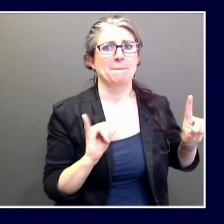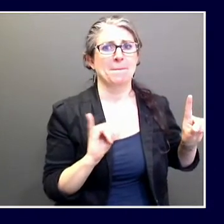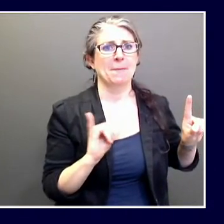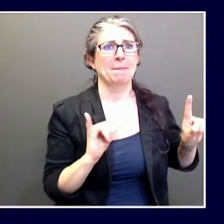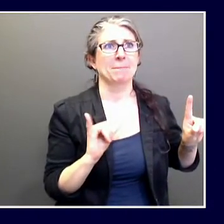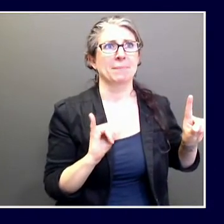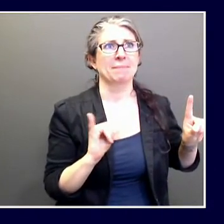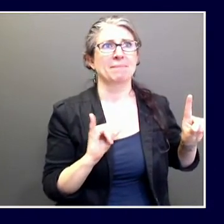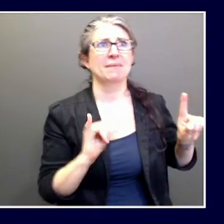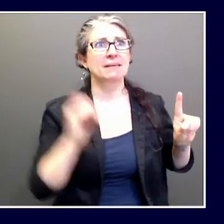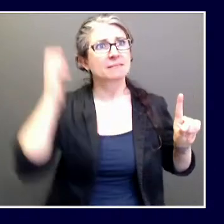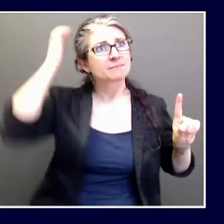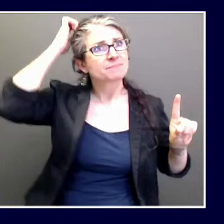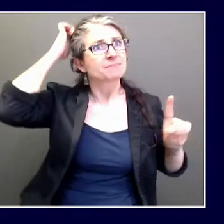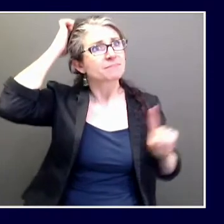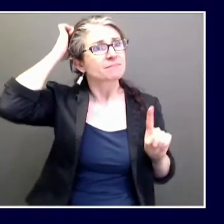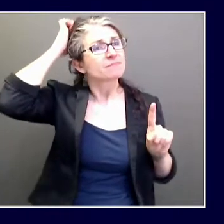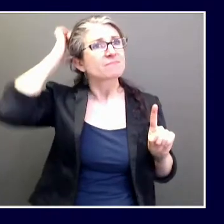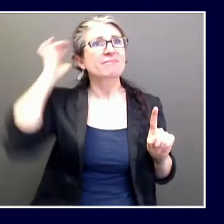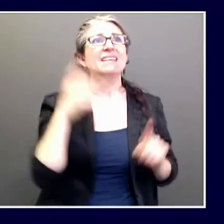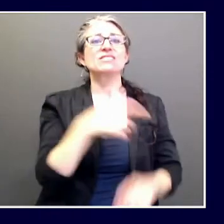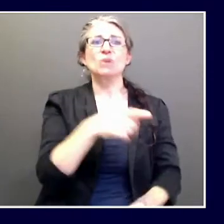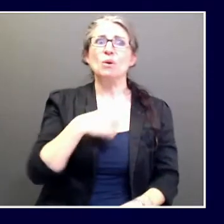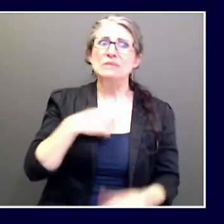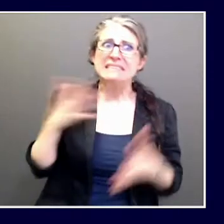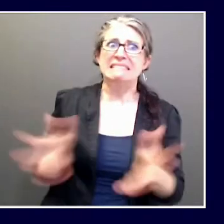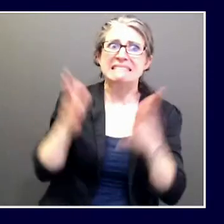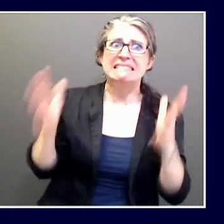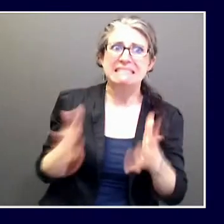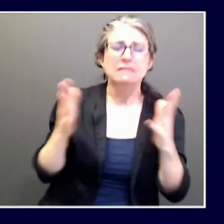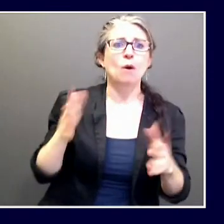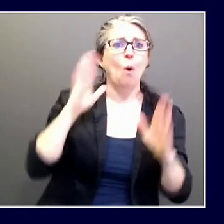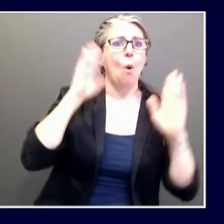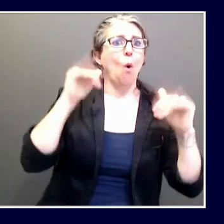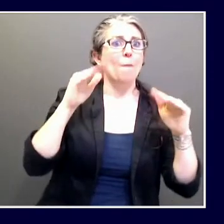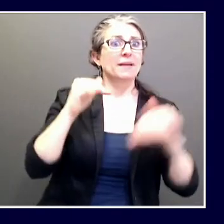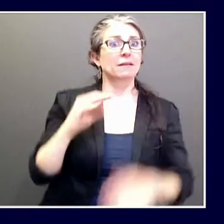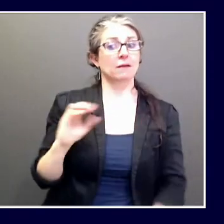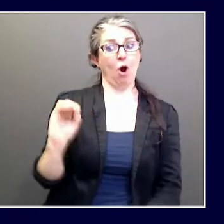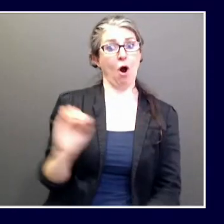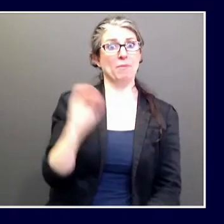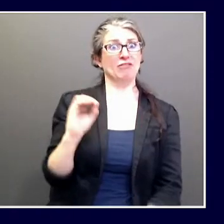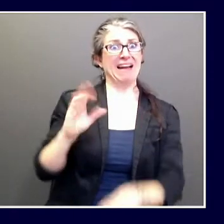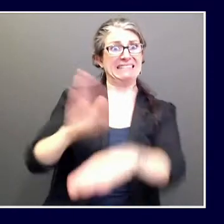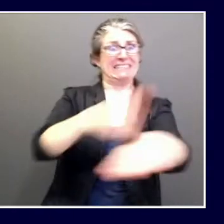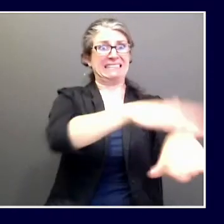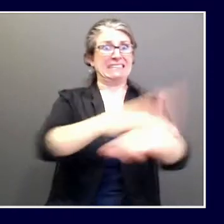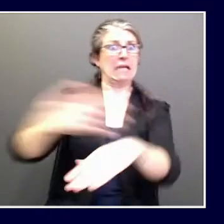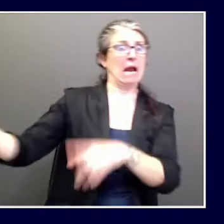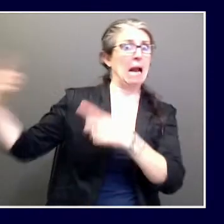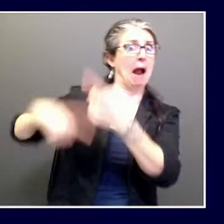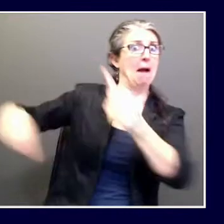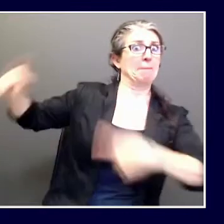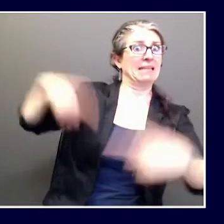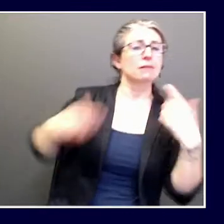I think that's a reasonable thing to do based on the little that we do know. There are signs that it may be more